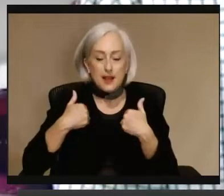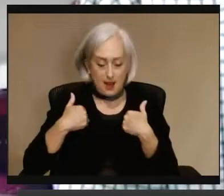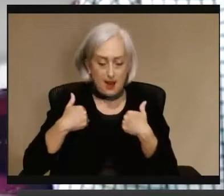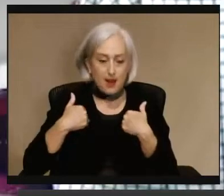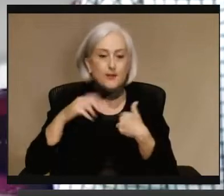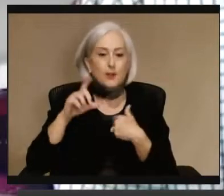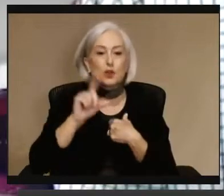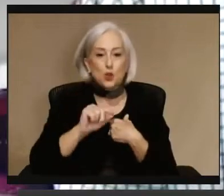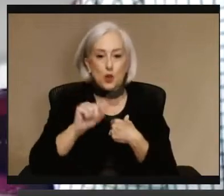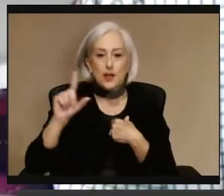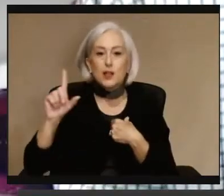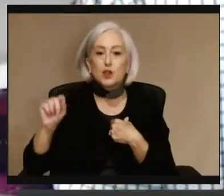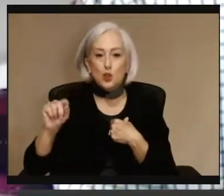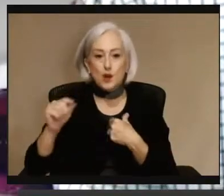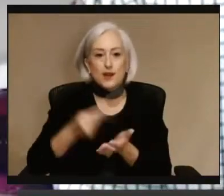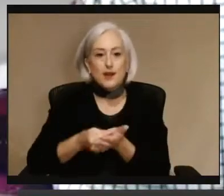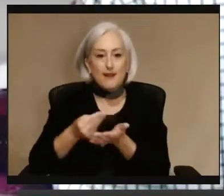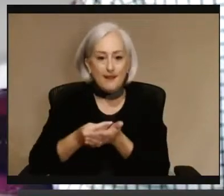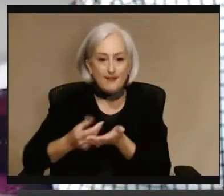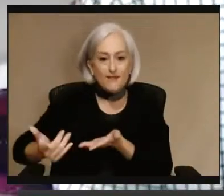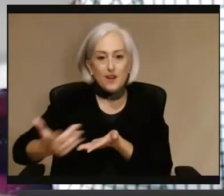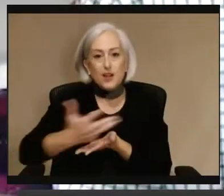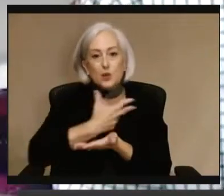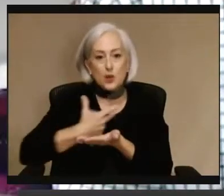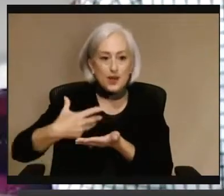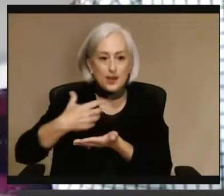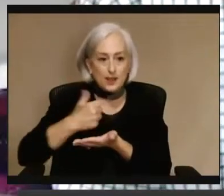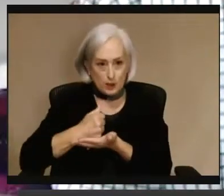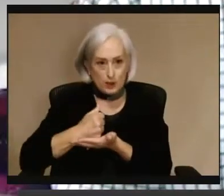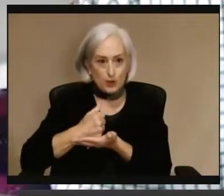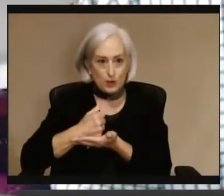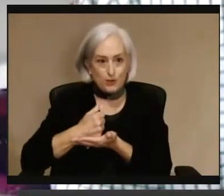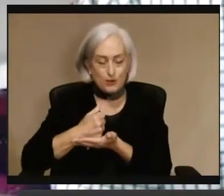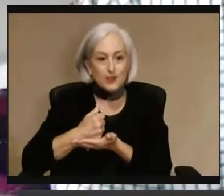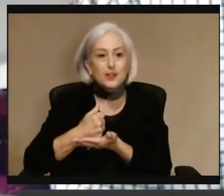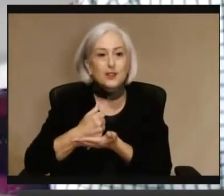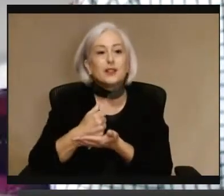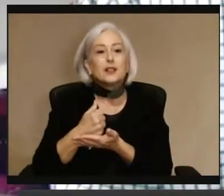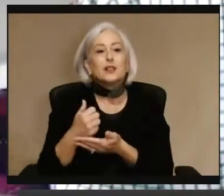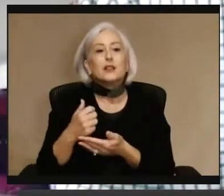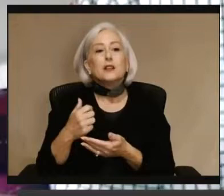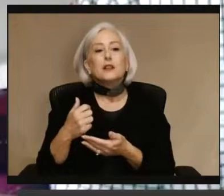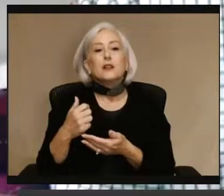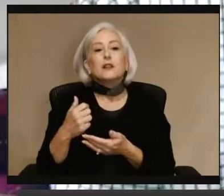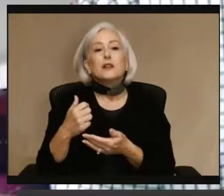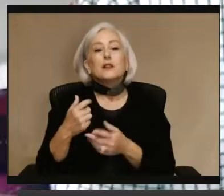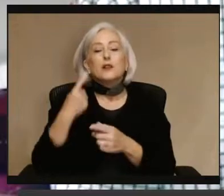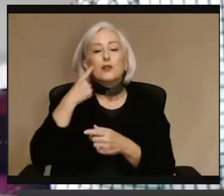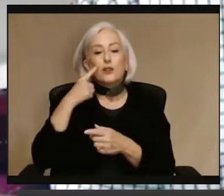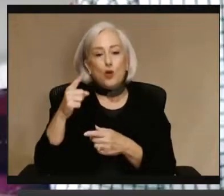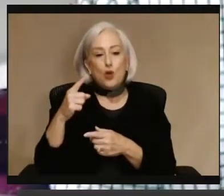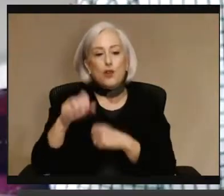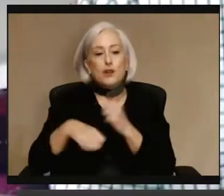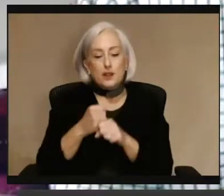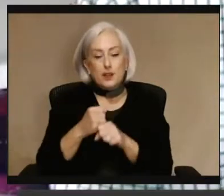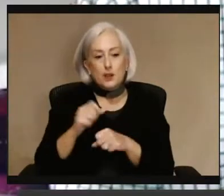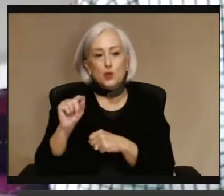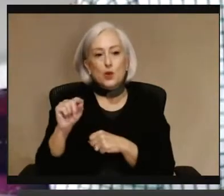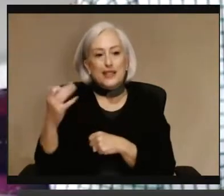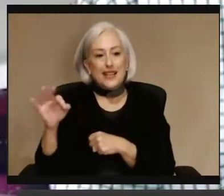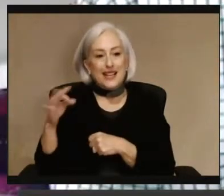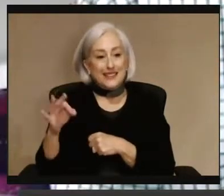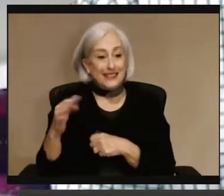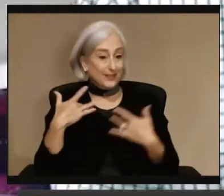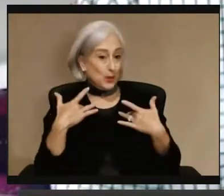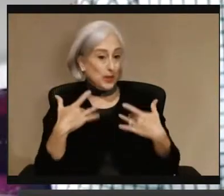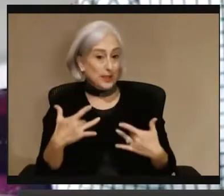big annual fundraiser, which we had done in 2019. But we do a golf tournament, and so we were able to still